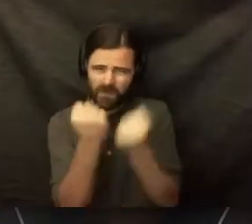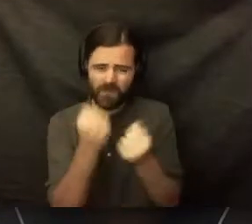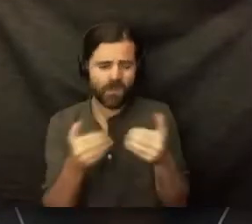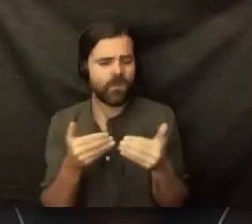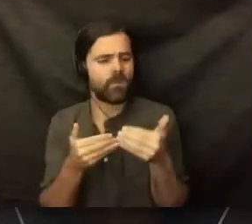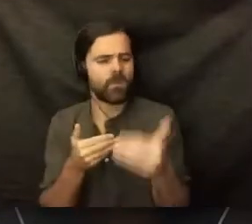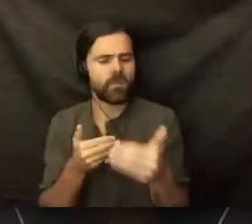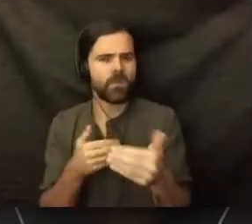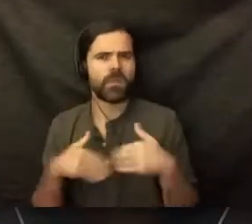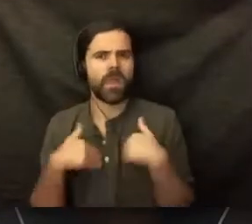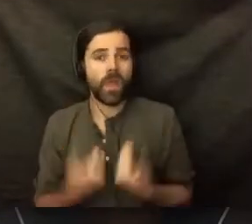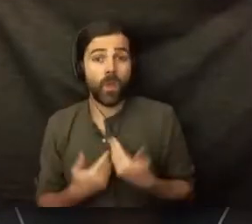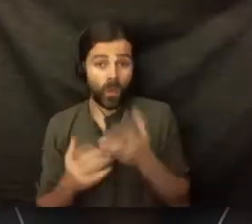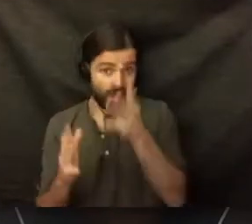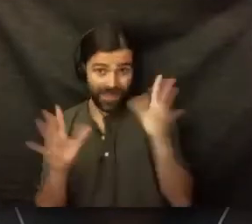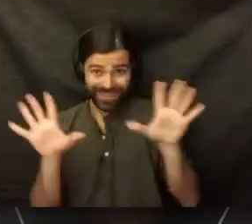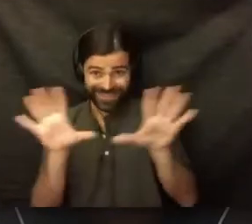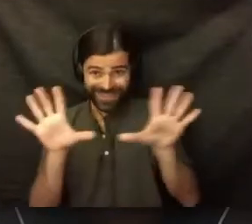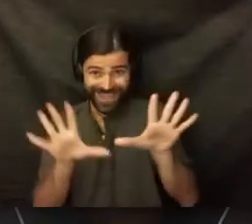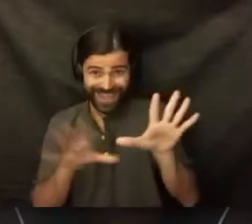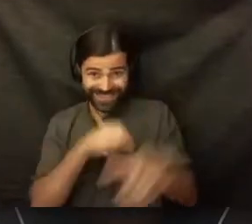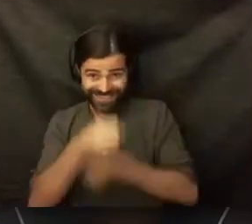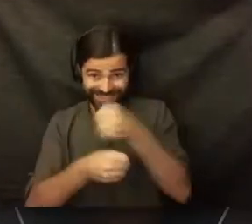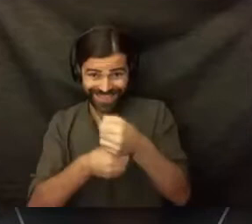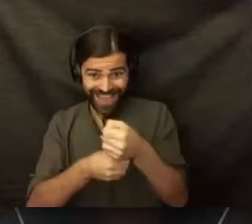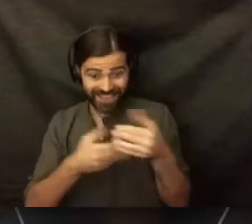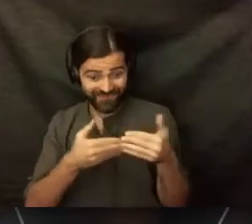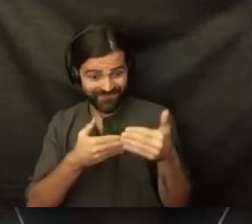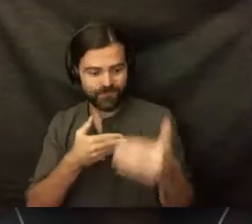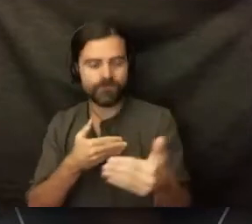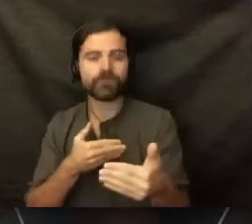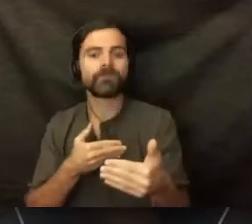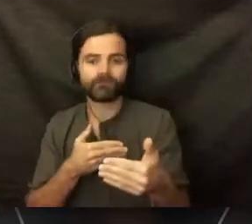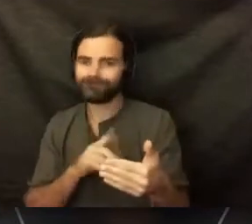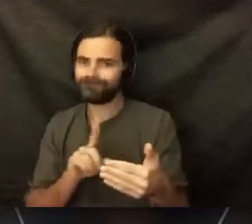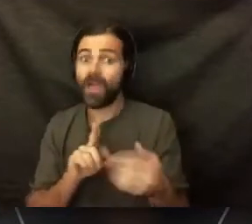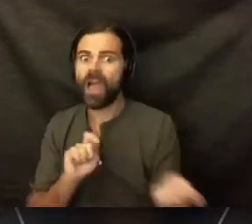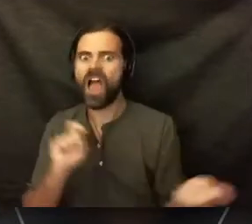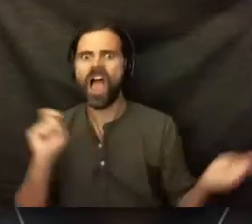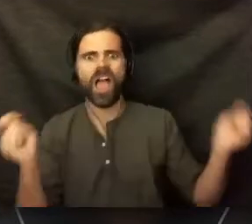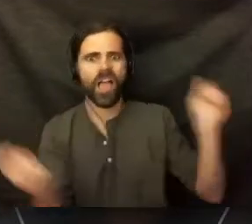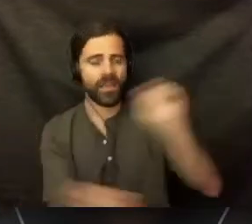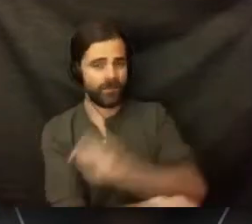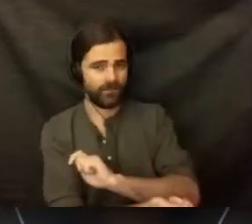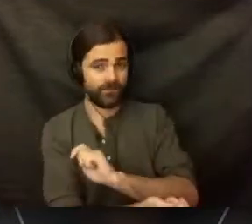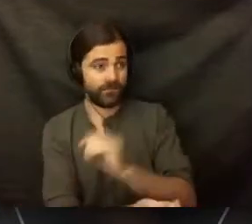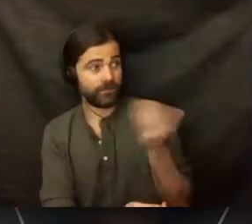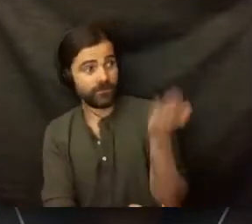over the next 10 years, and it will look radically different from the impact economy we talked about over the last 15 to 20